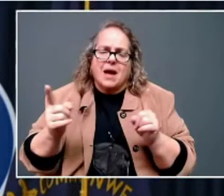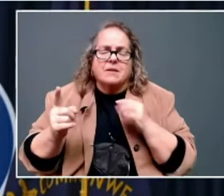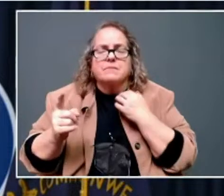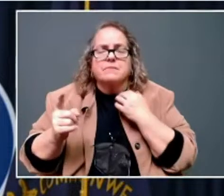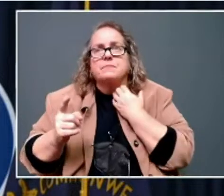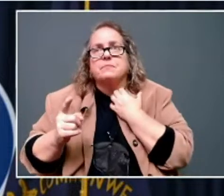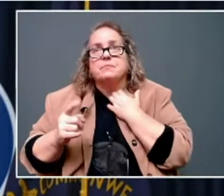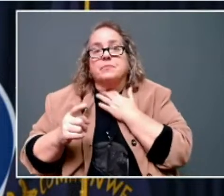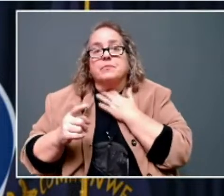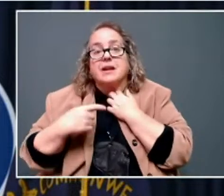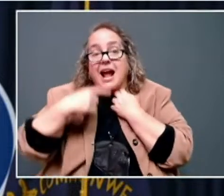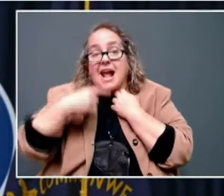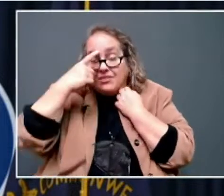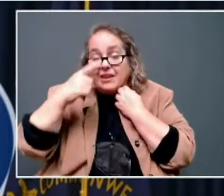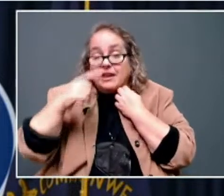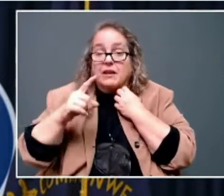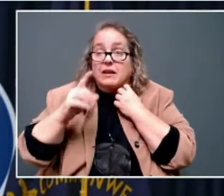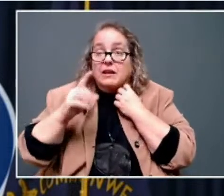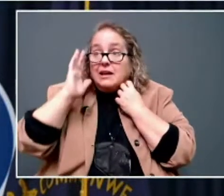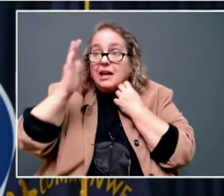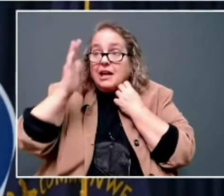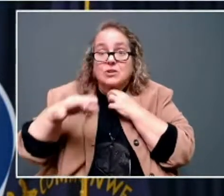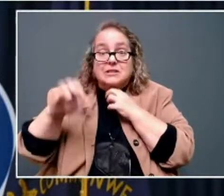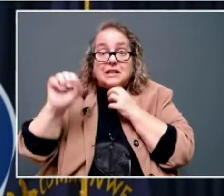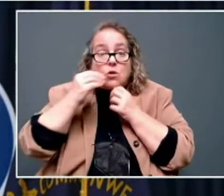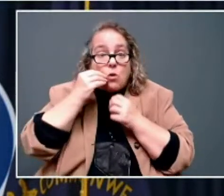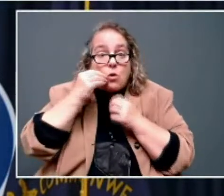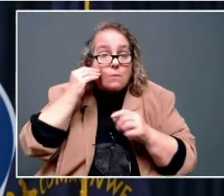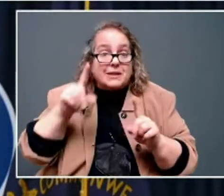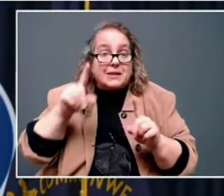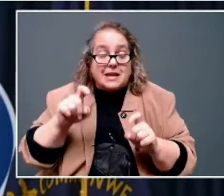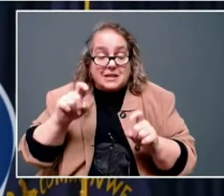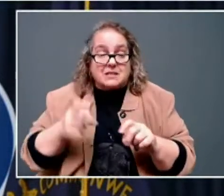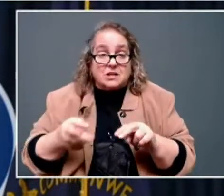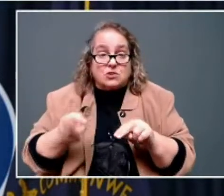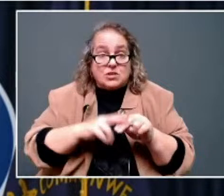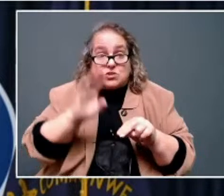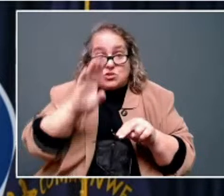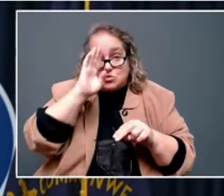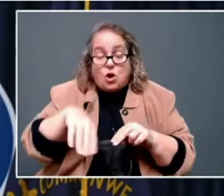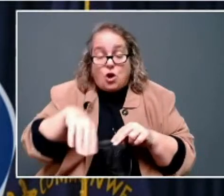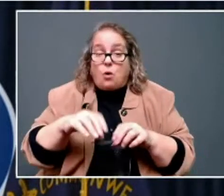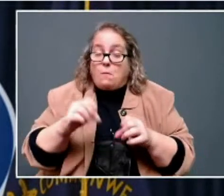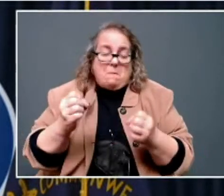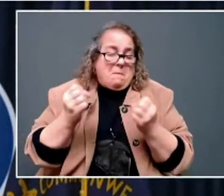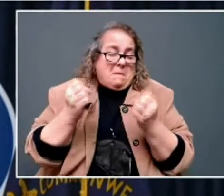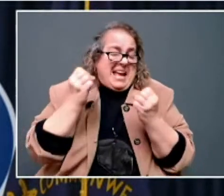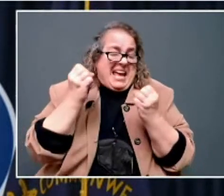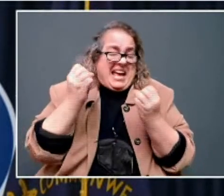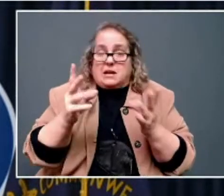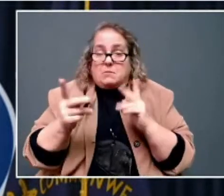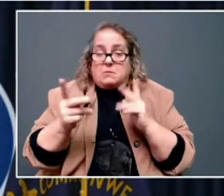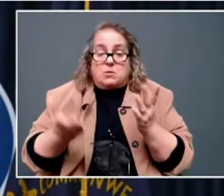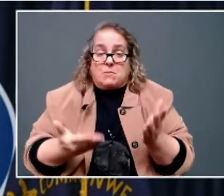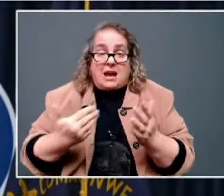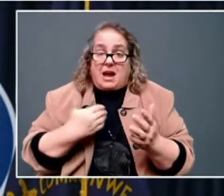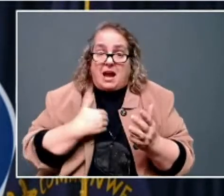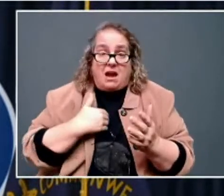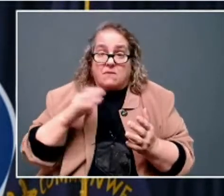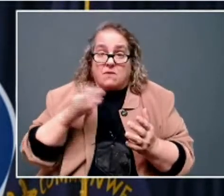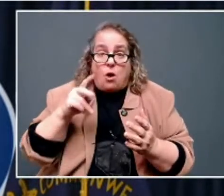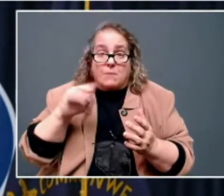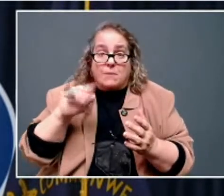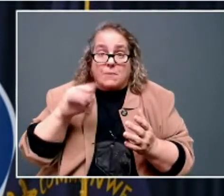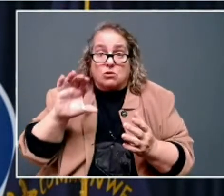tests increase, and remember, a ton more people have Omicron than we've even shown because they test positive at a take-home